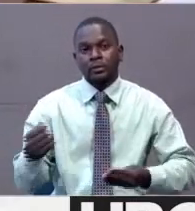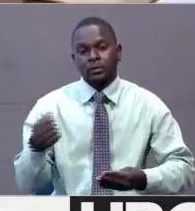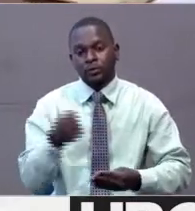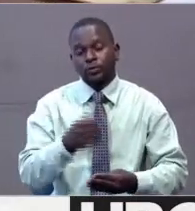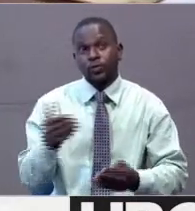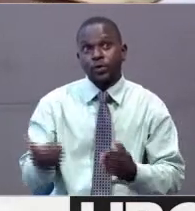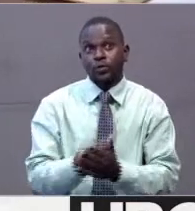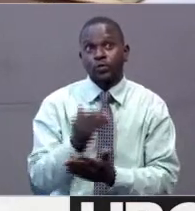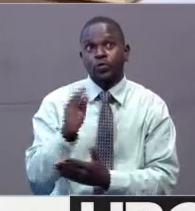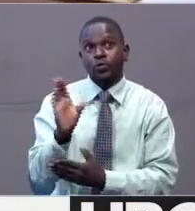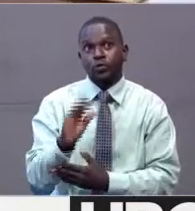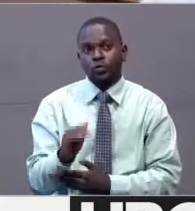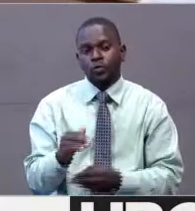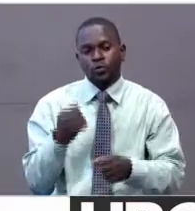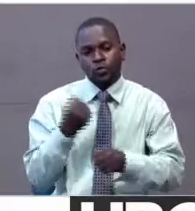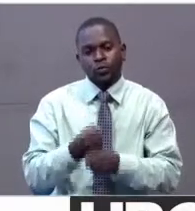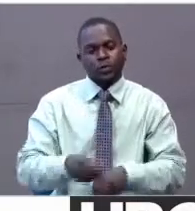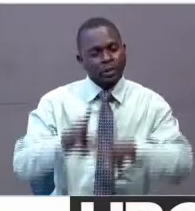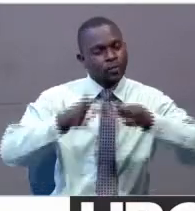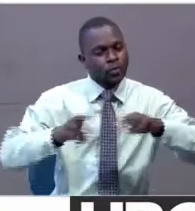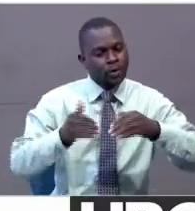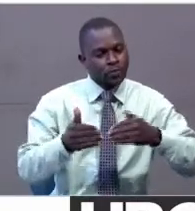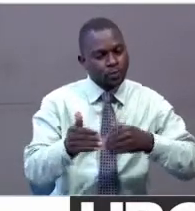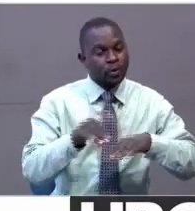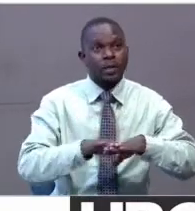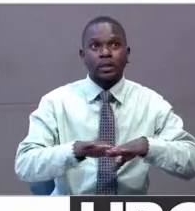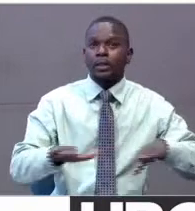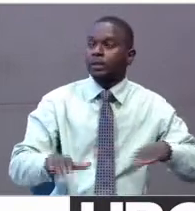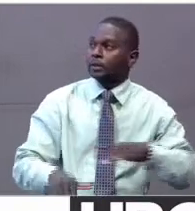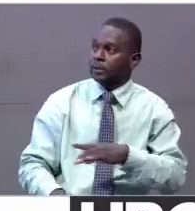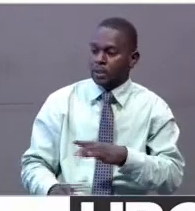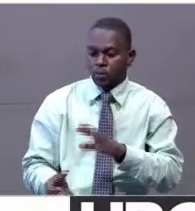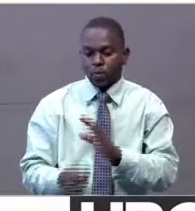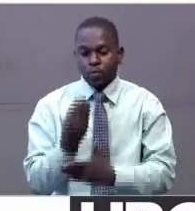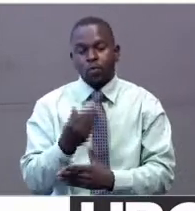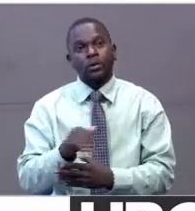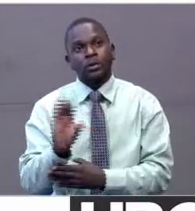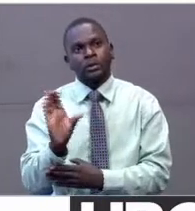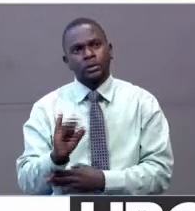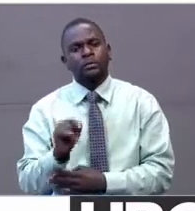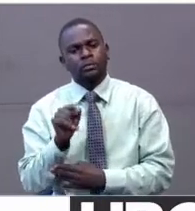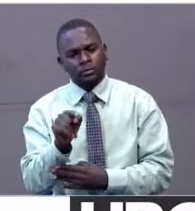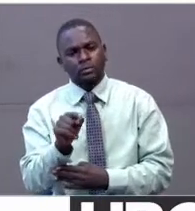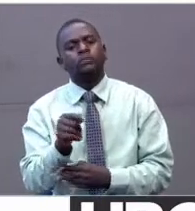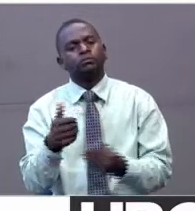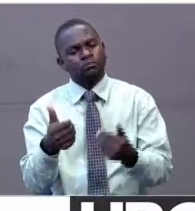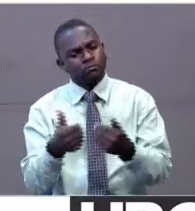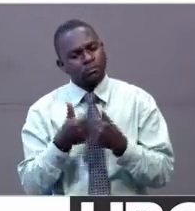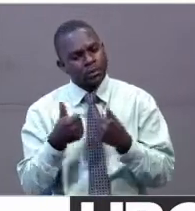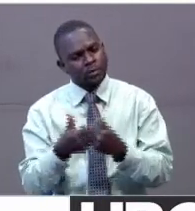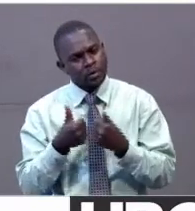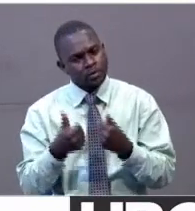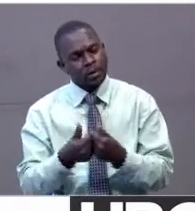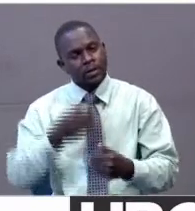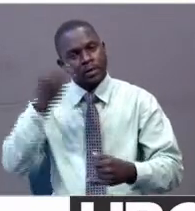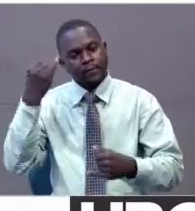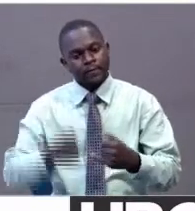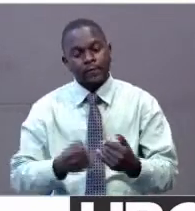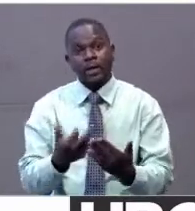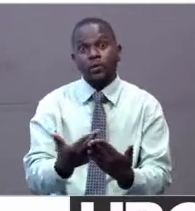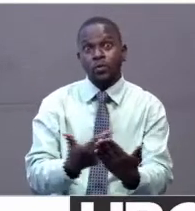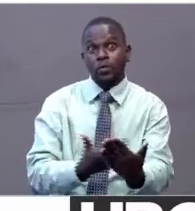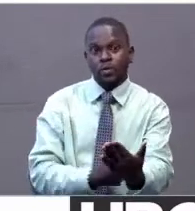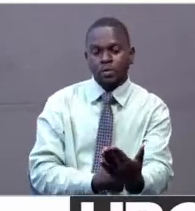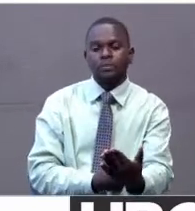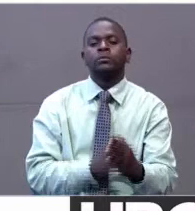new committee to carry out another survey on this land. So we put up a committee that is going to give us the final report on